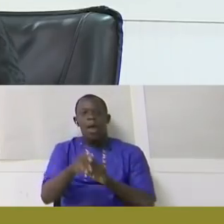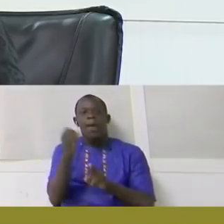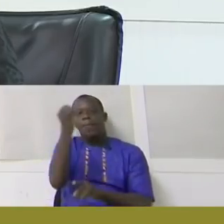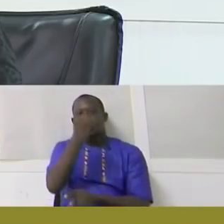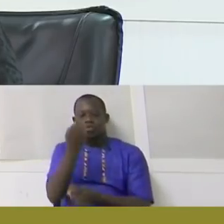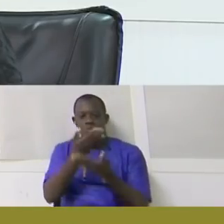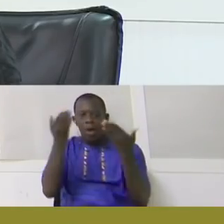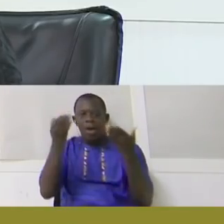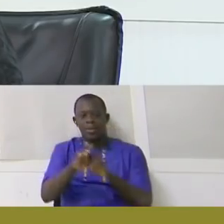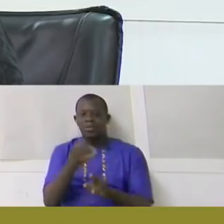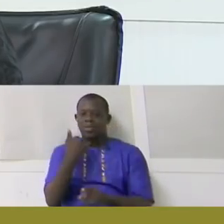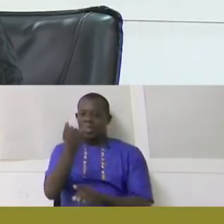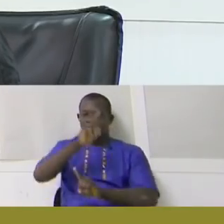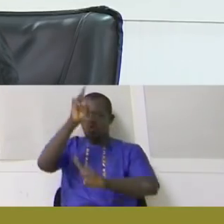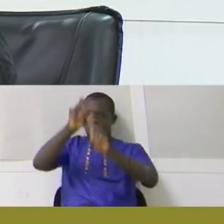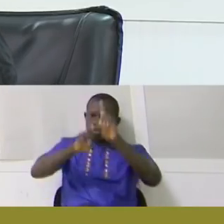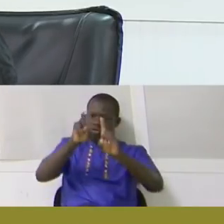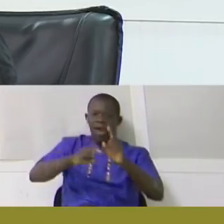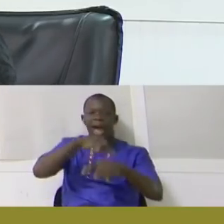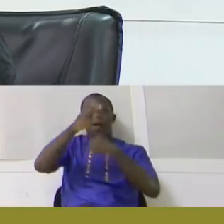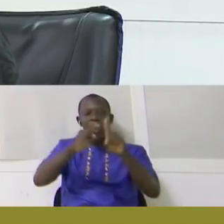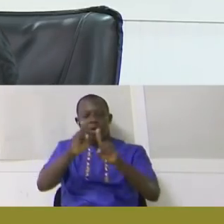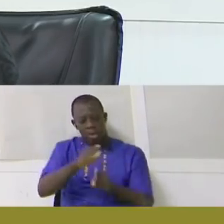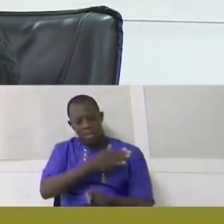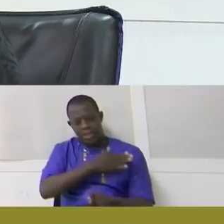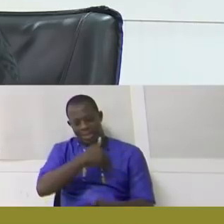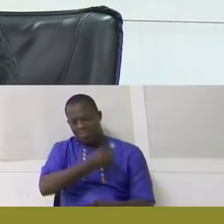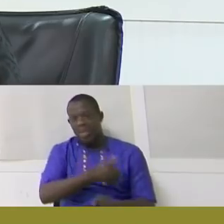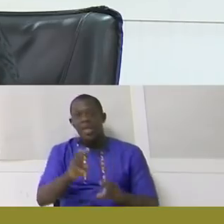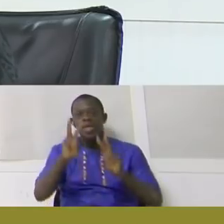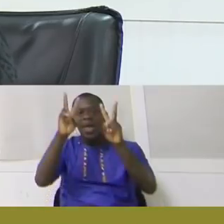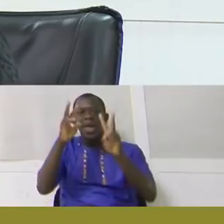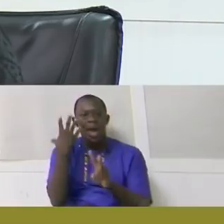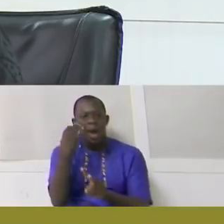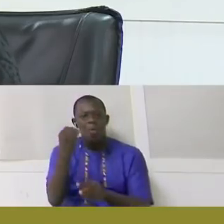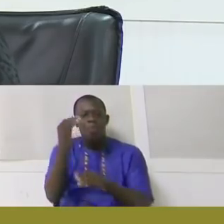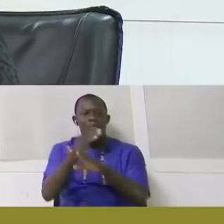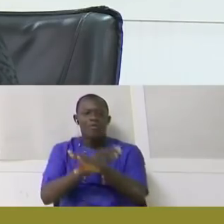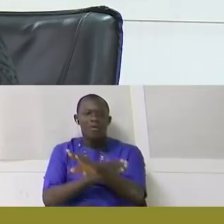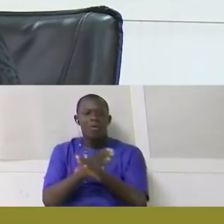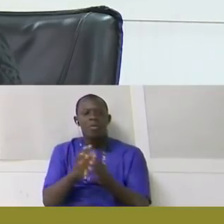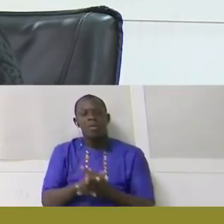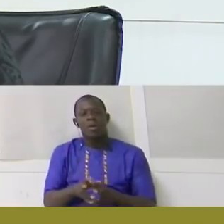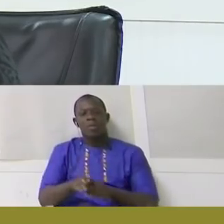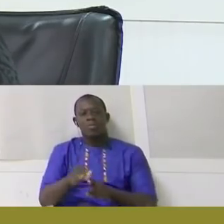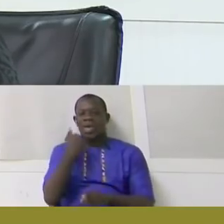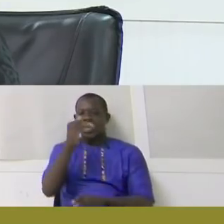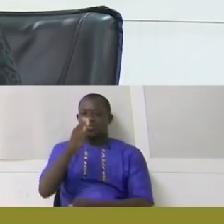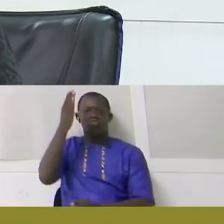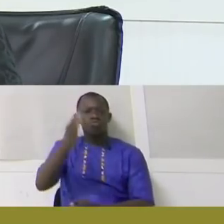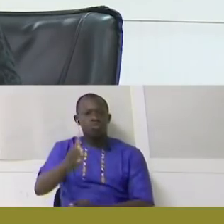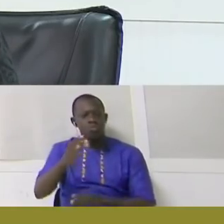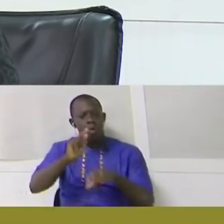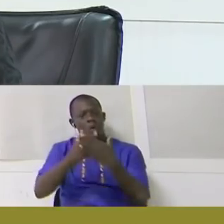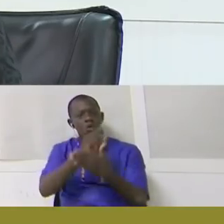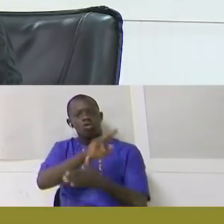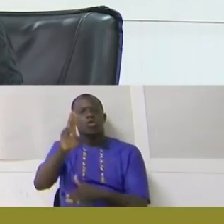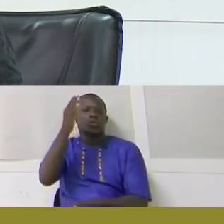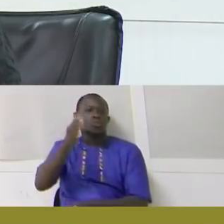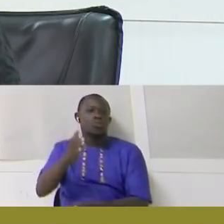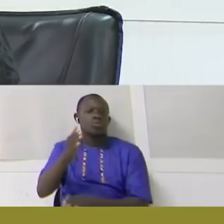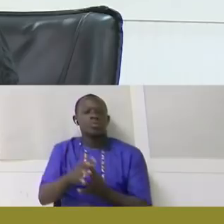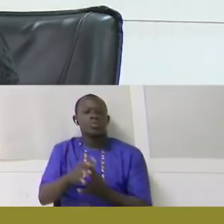ma don laaj naka la faj bi démé. Because they were asking me how the whole treatment went. Da déga la na du déga. Whether it was true